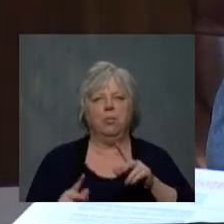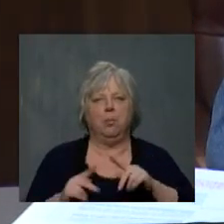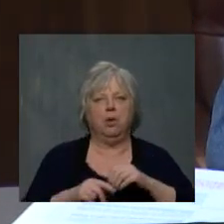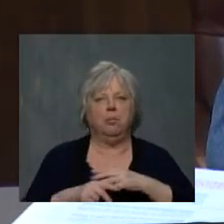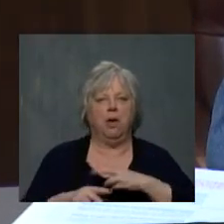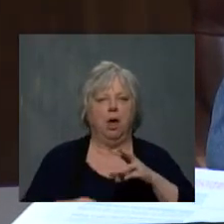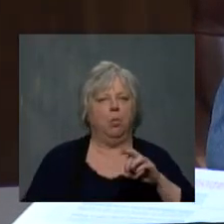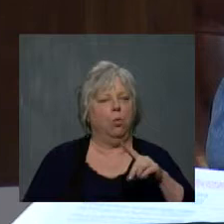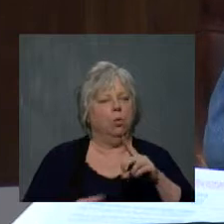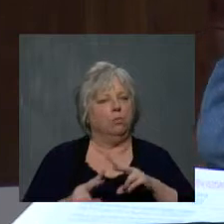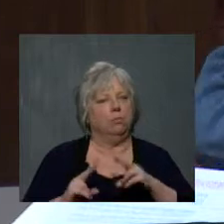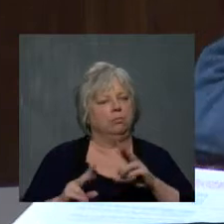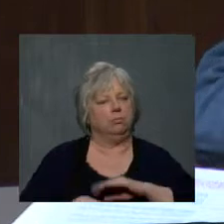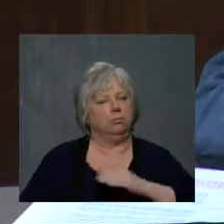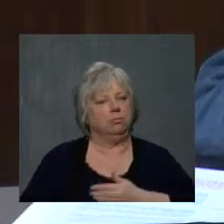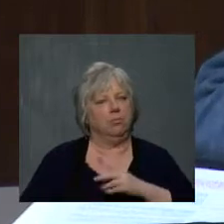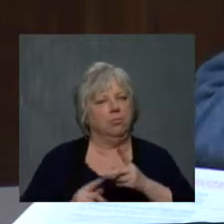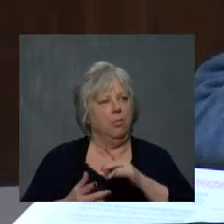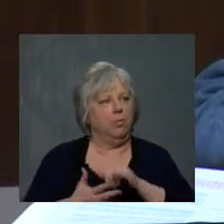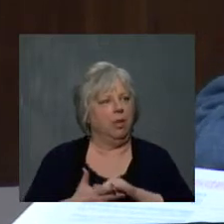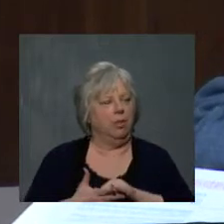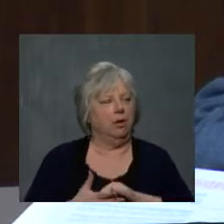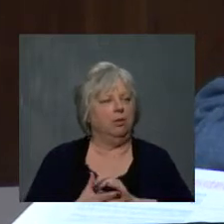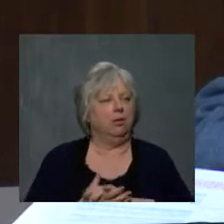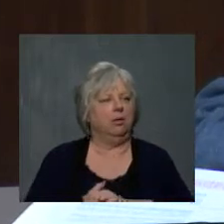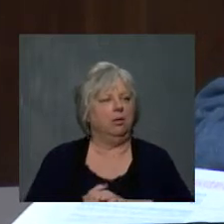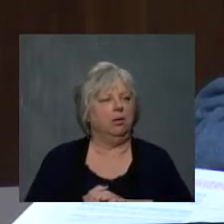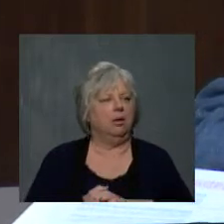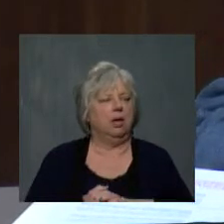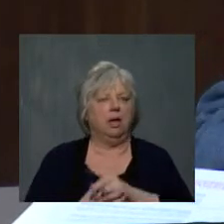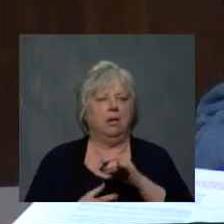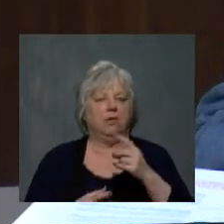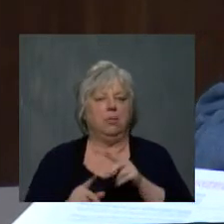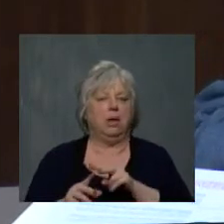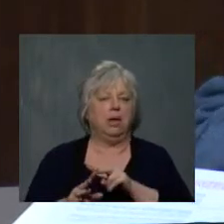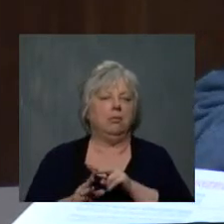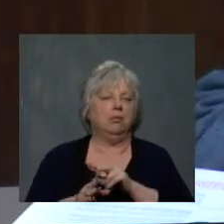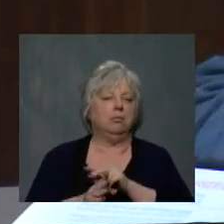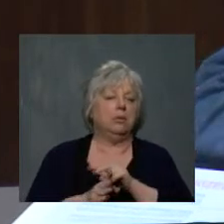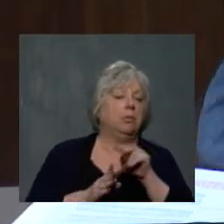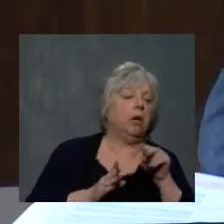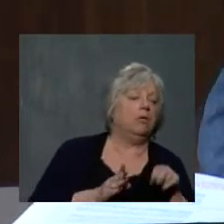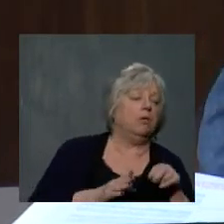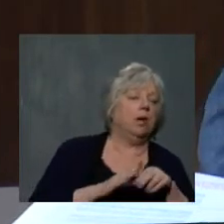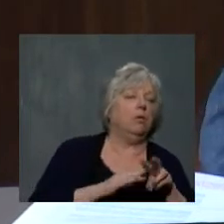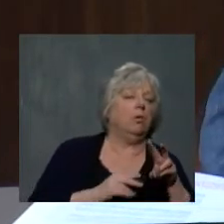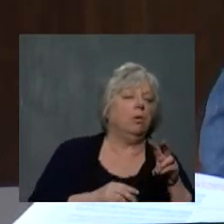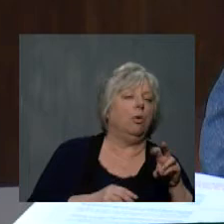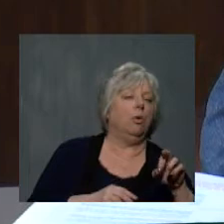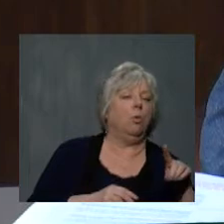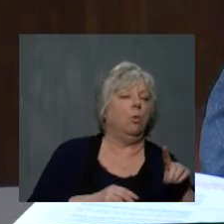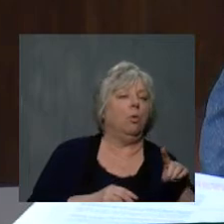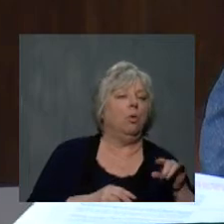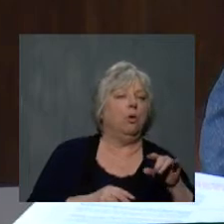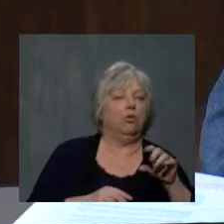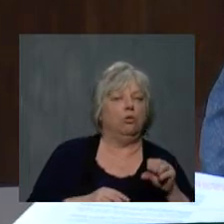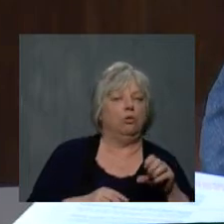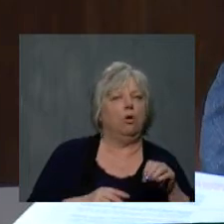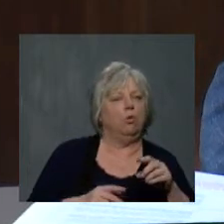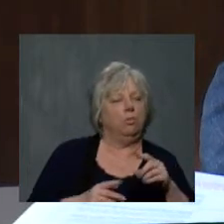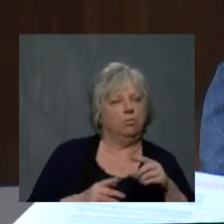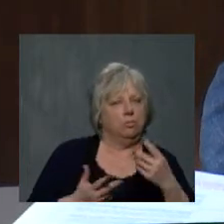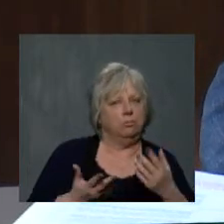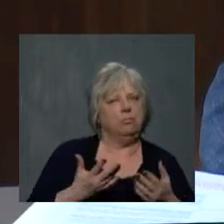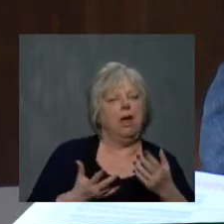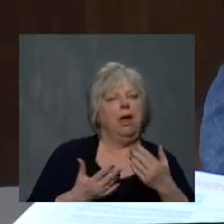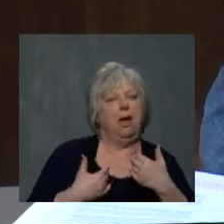it. Okay. Did somebody step over in a ward and then vote for it? So you all may have repercussions. Time will